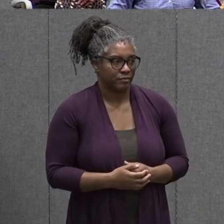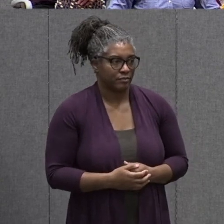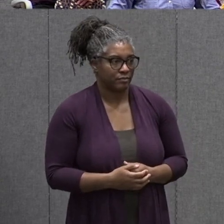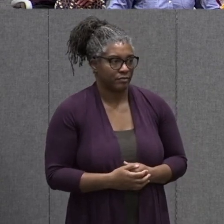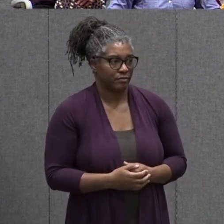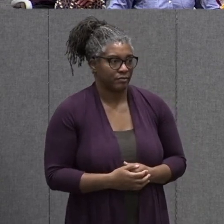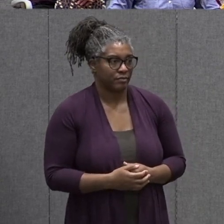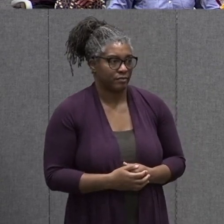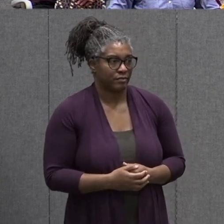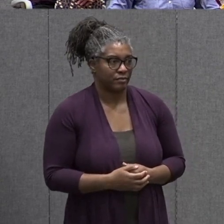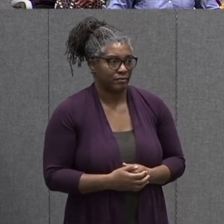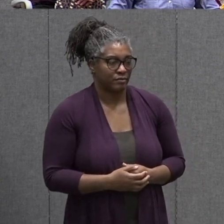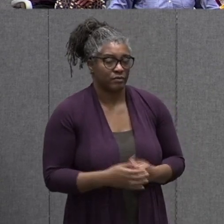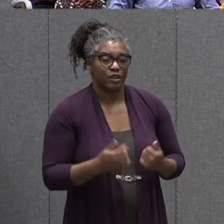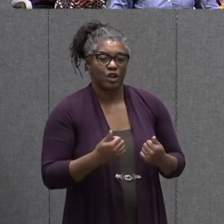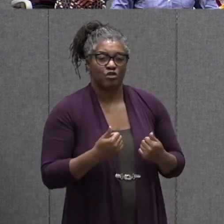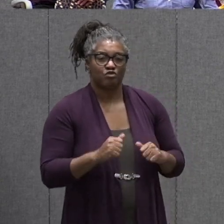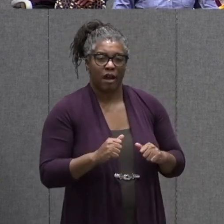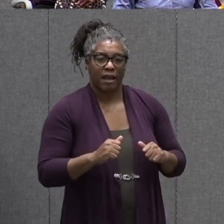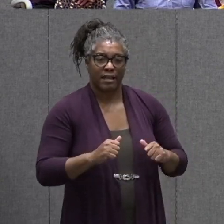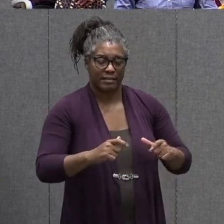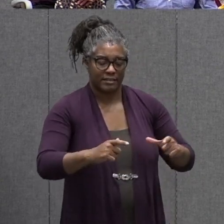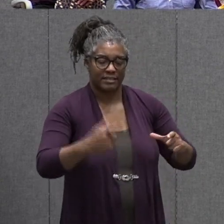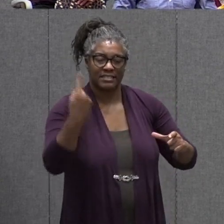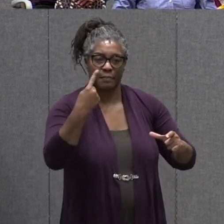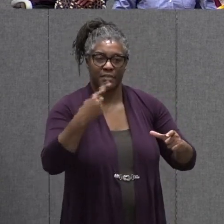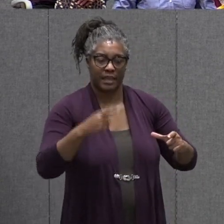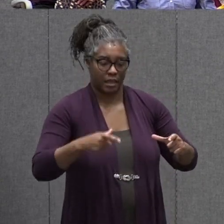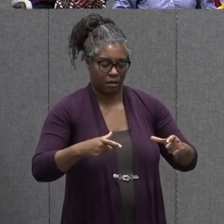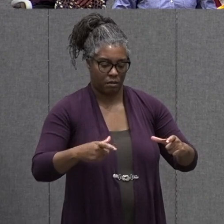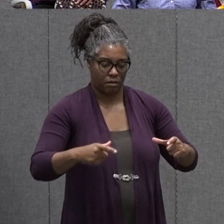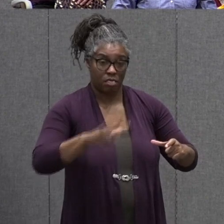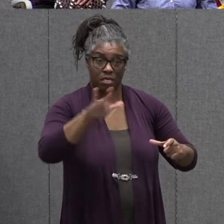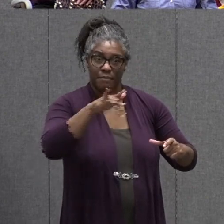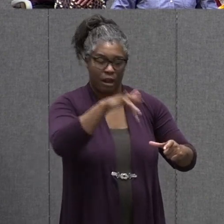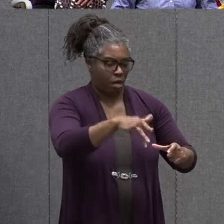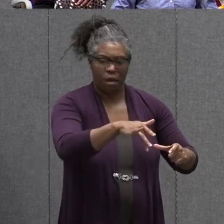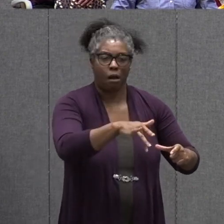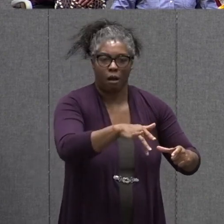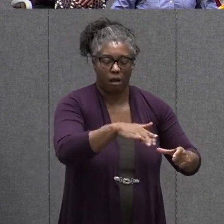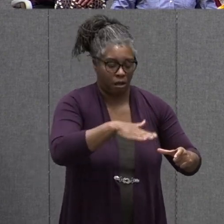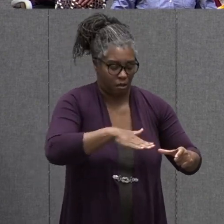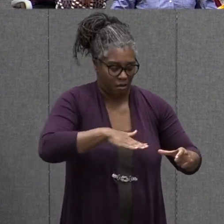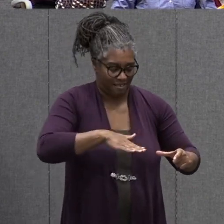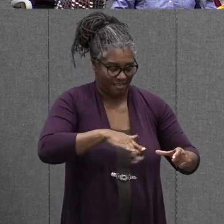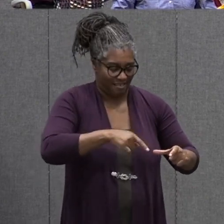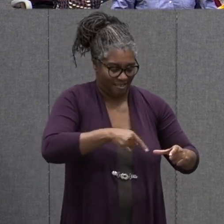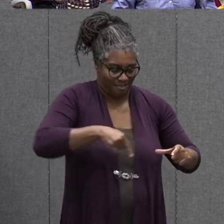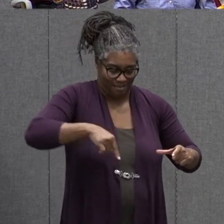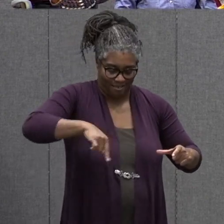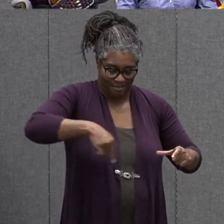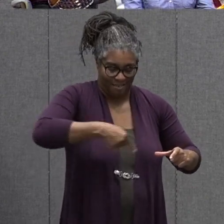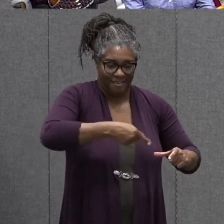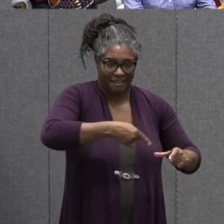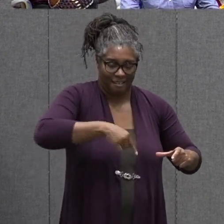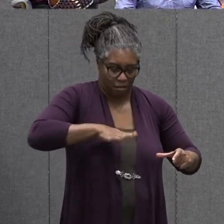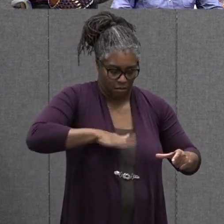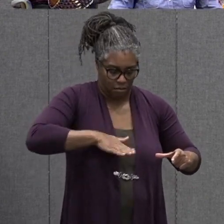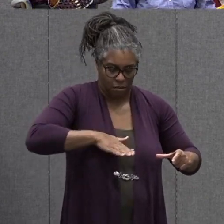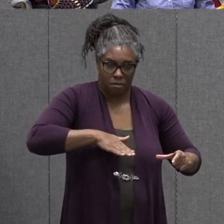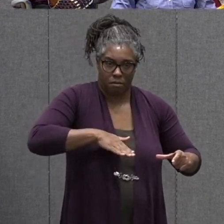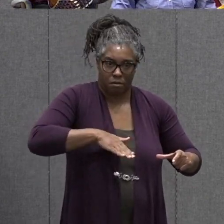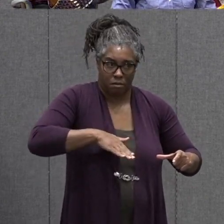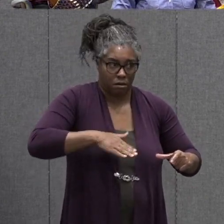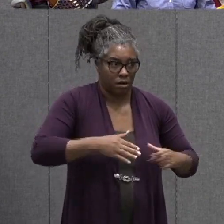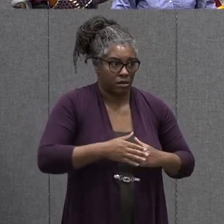and try to get on the edge of what you have there. So fingers on the edge, which